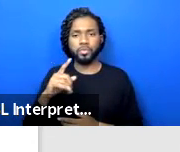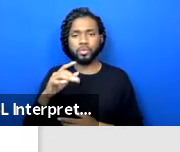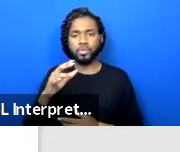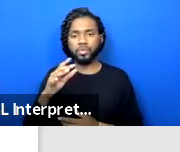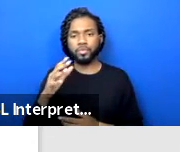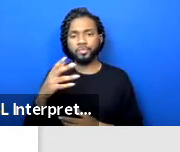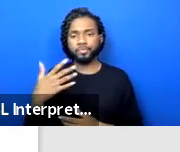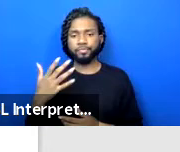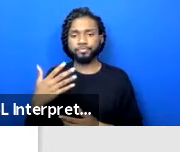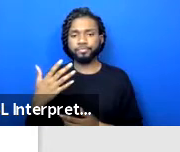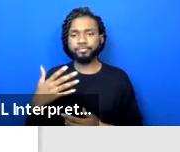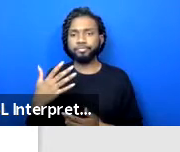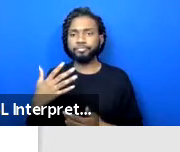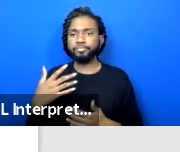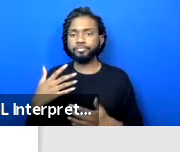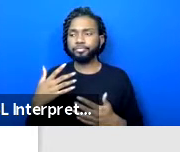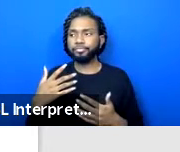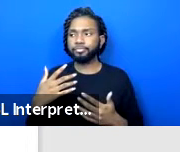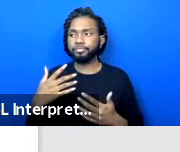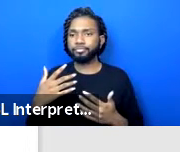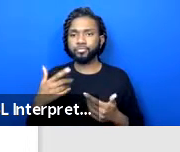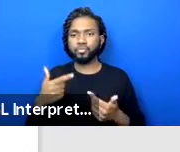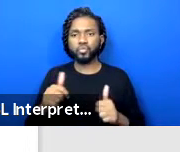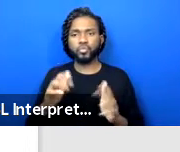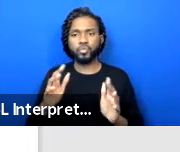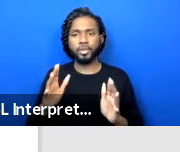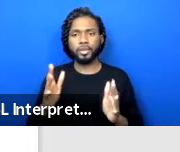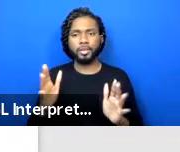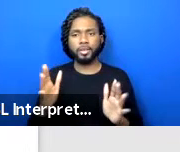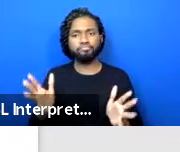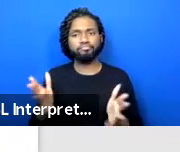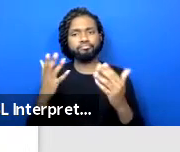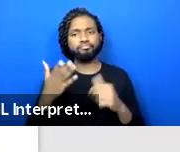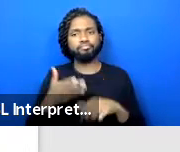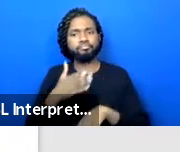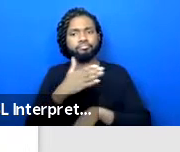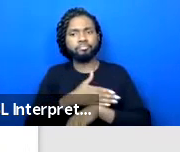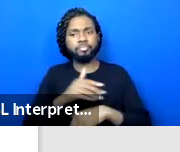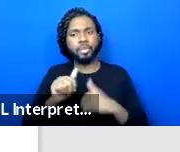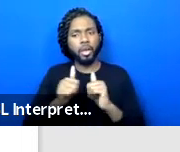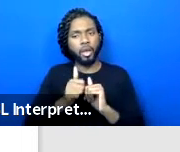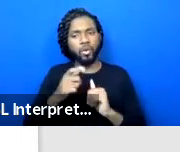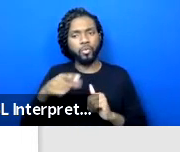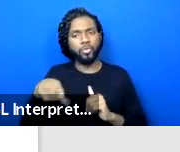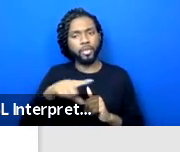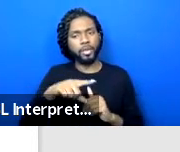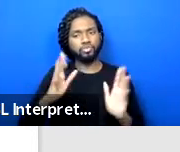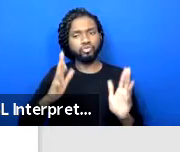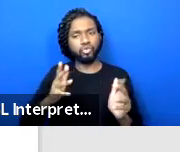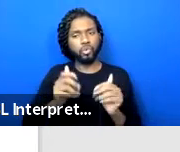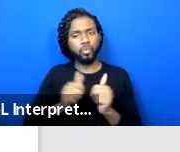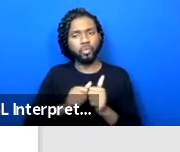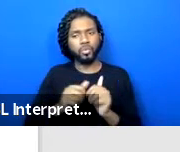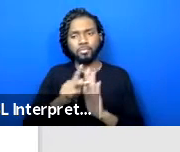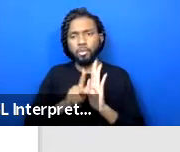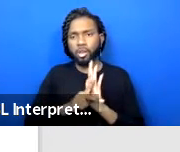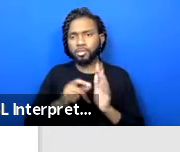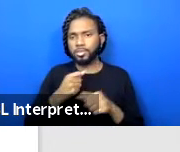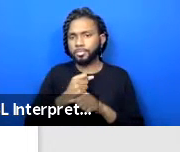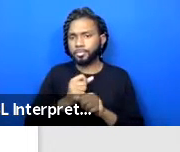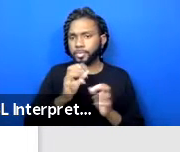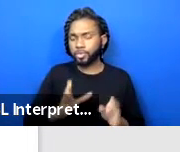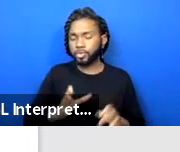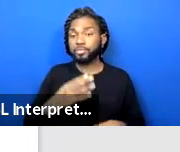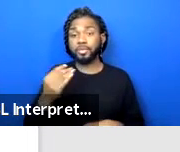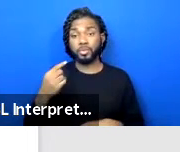to enhance the way that our fellows, you know, how they talk to policymakers, and we help